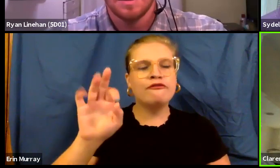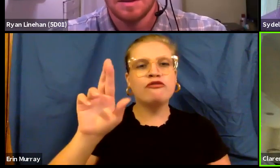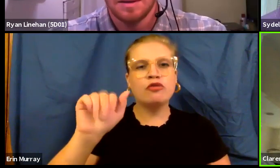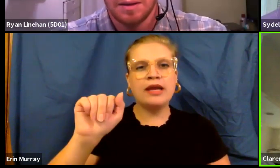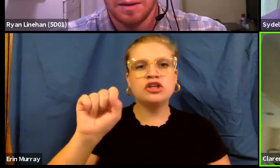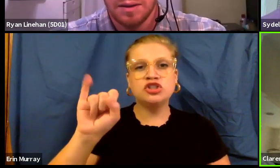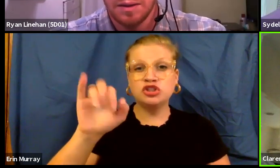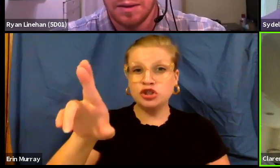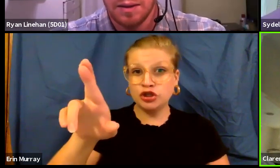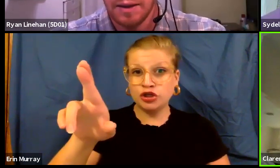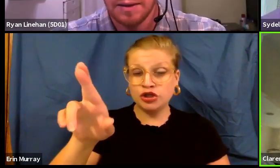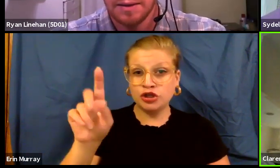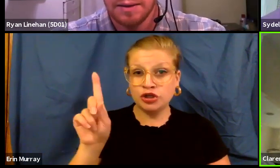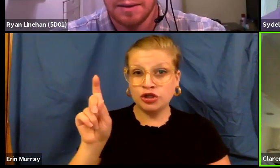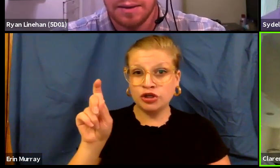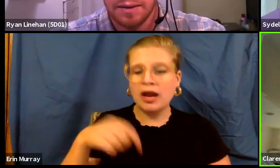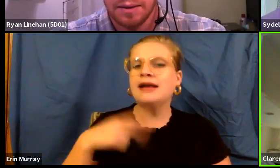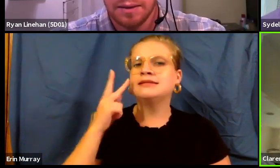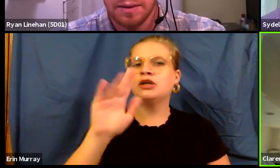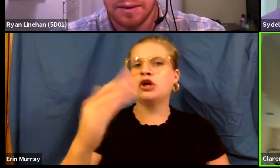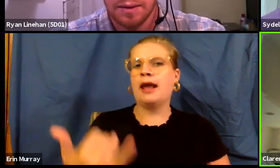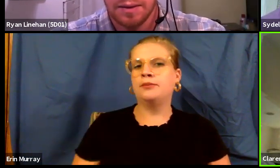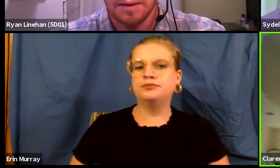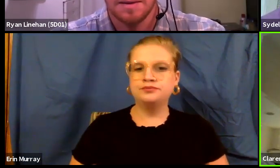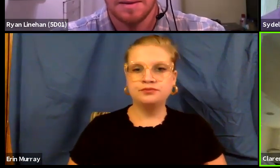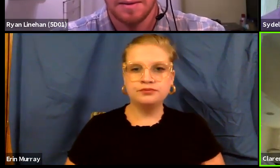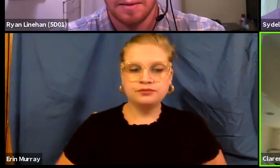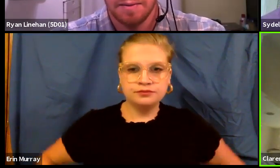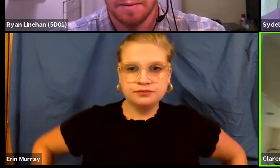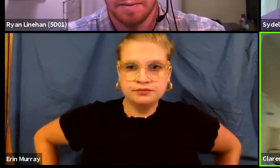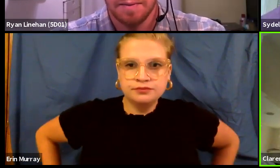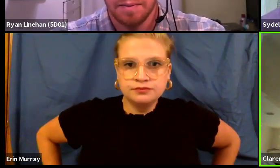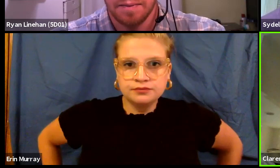Do you? I see her now.